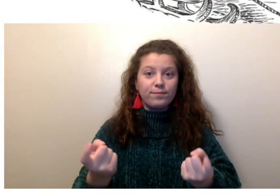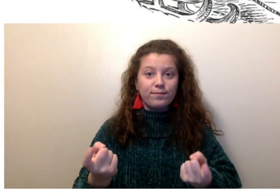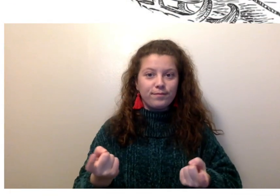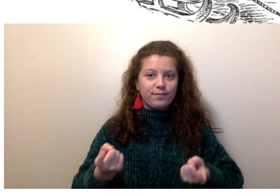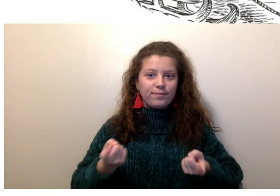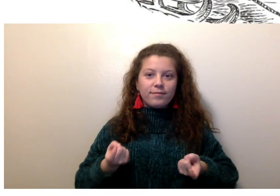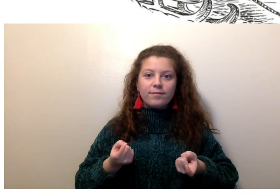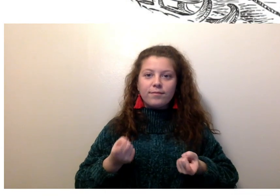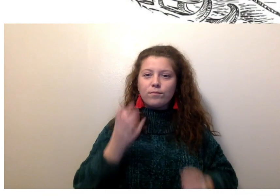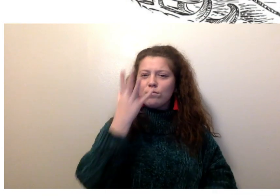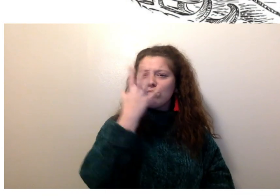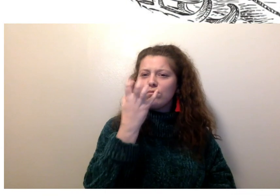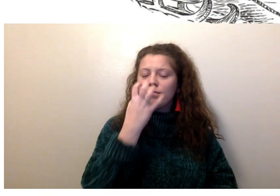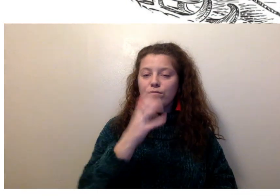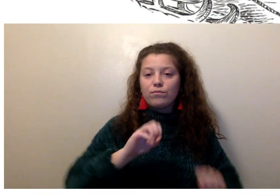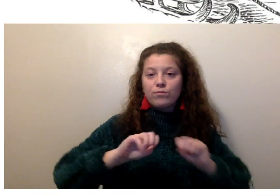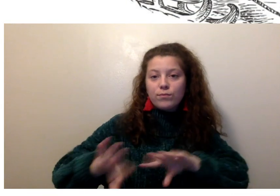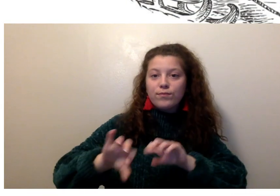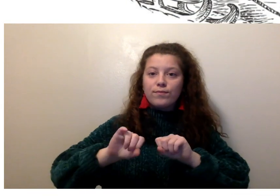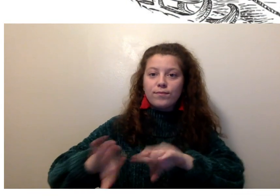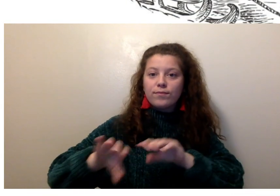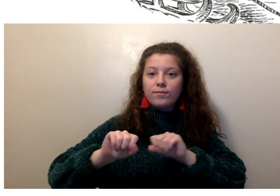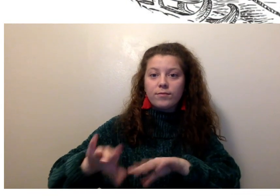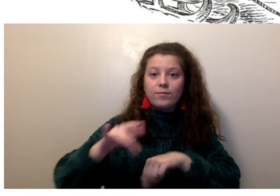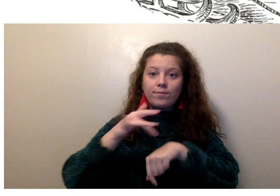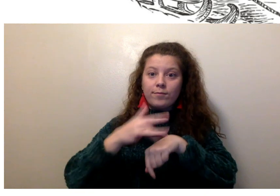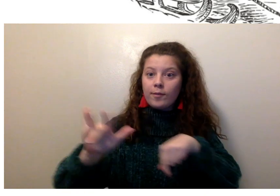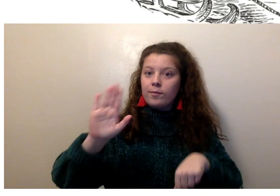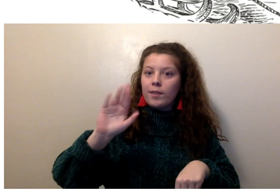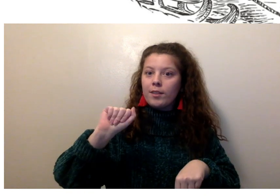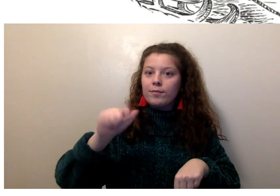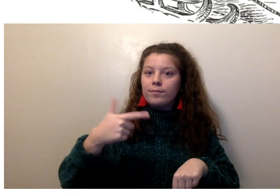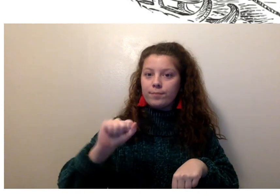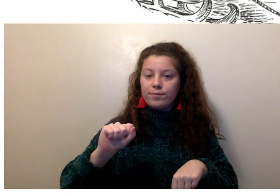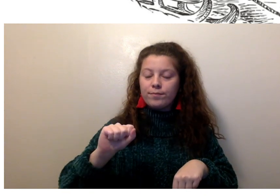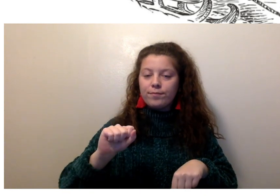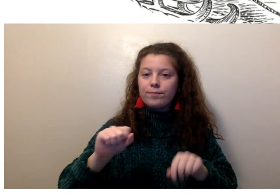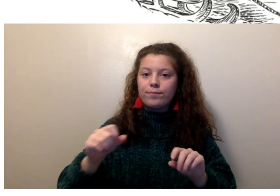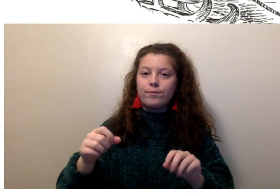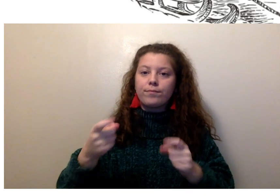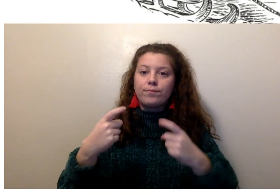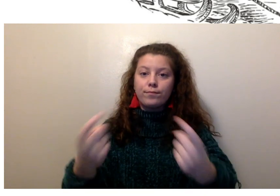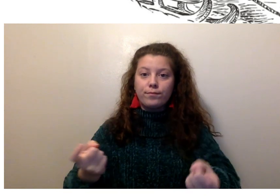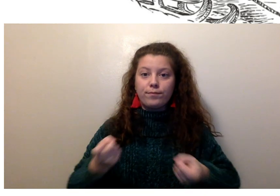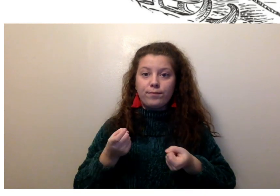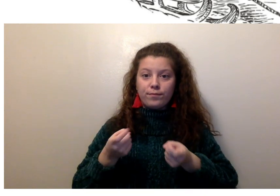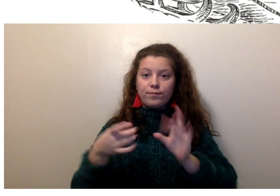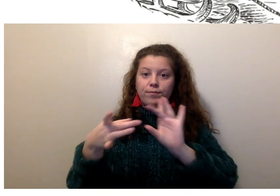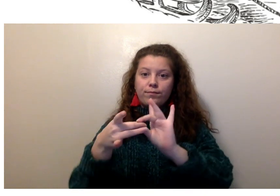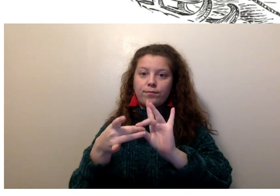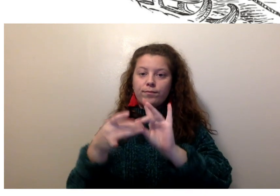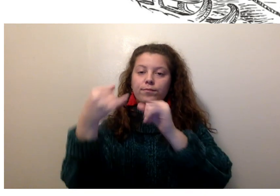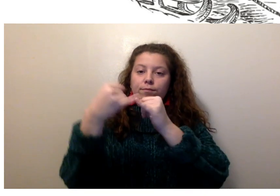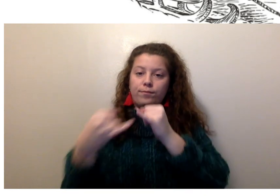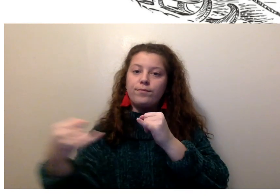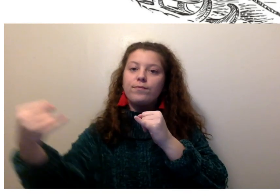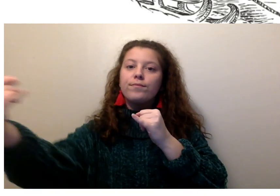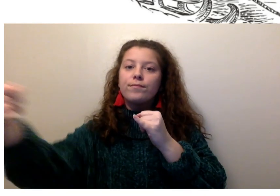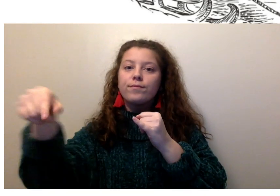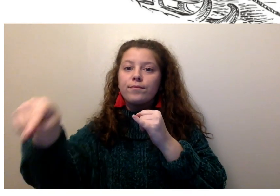Then he loaded some bags and some old empty sacks on a ramshackle sleigh, and he hitched up old